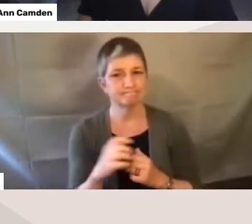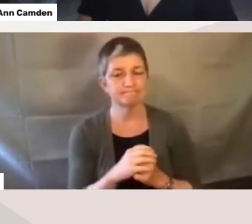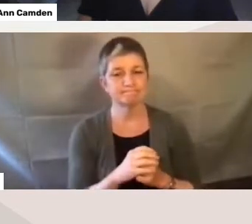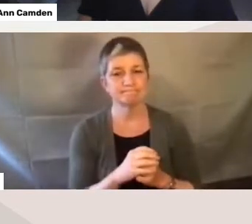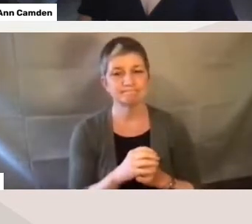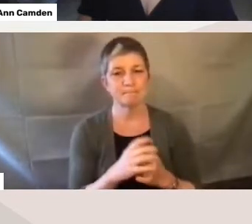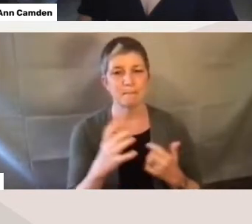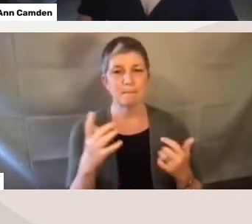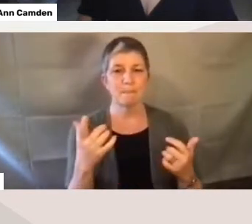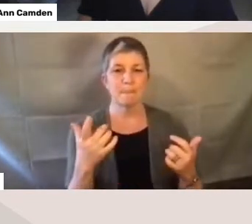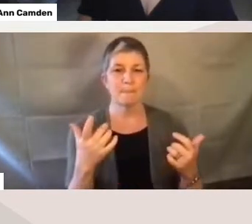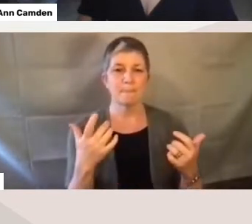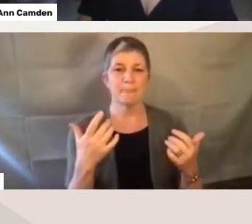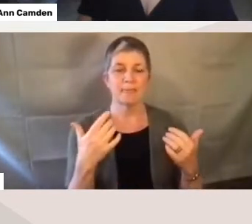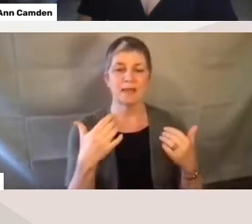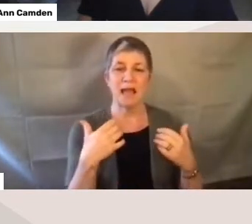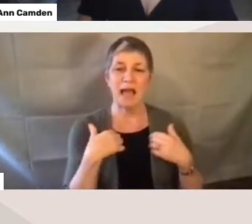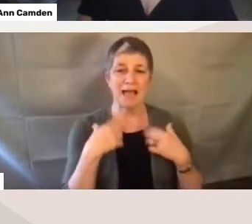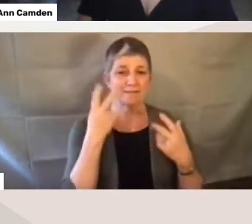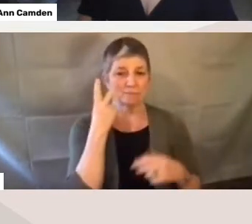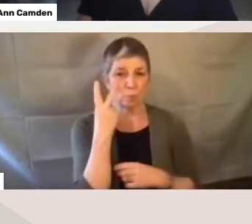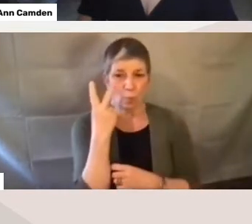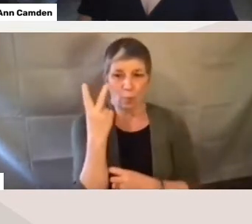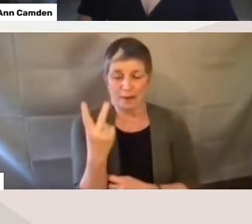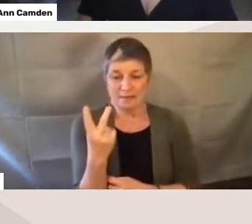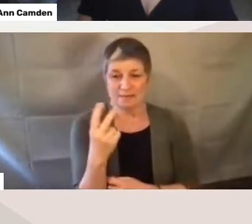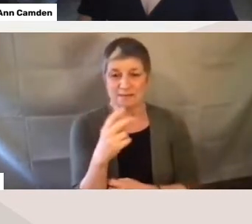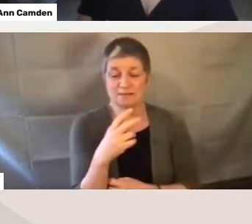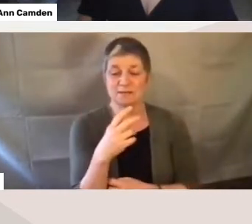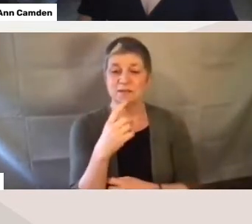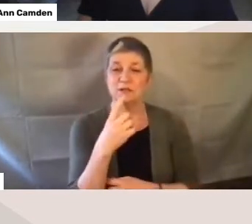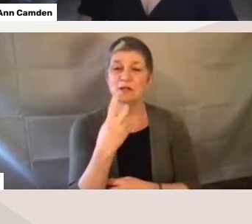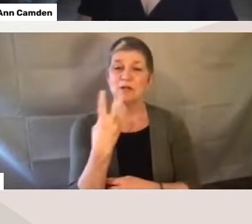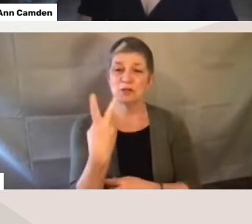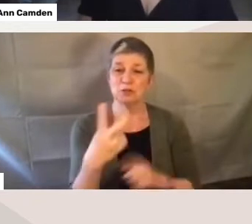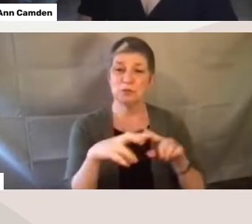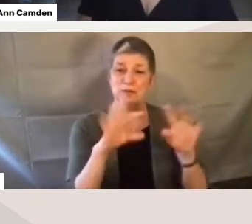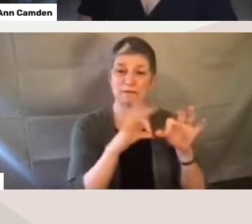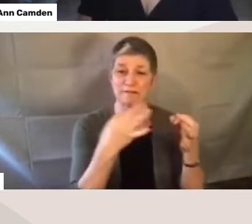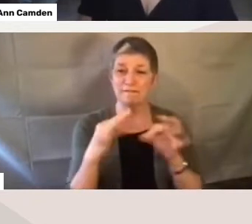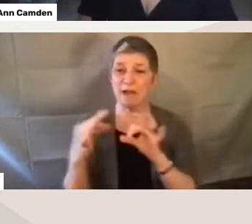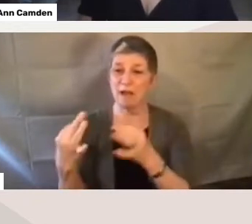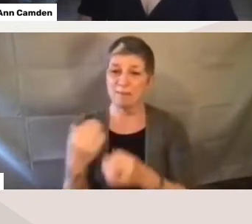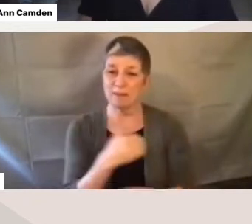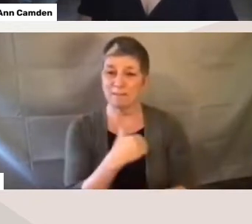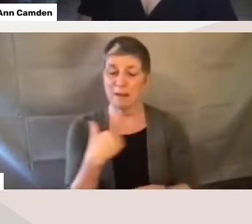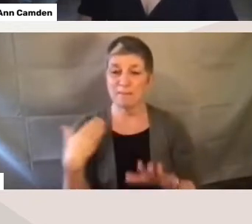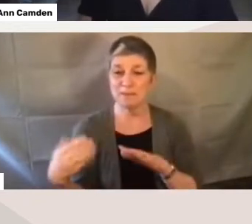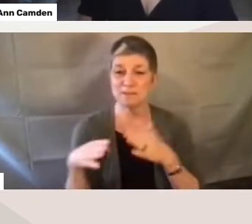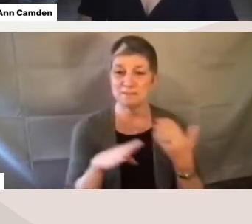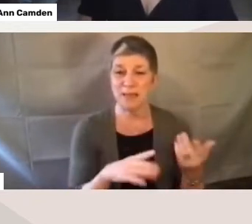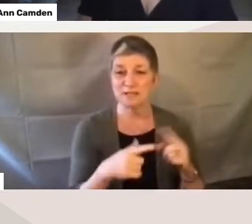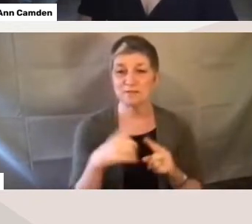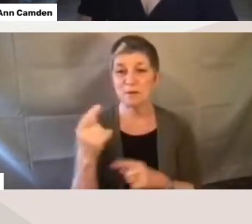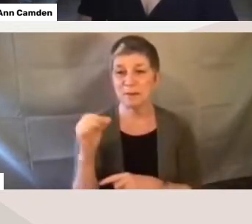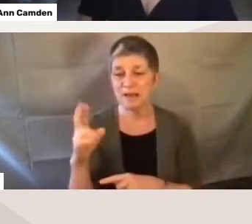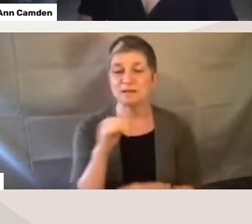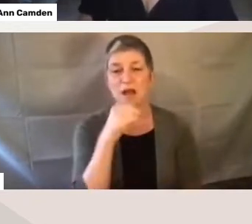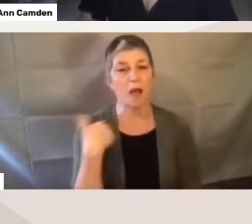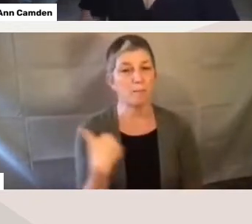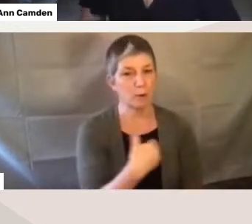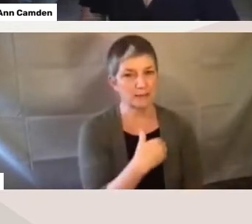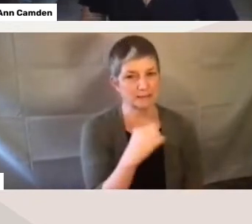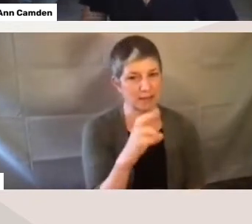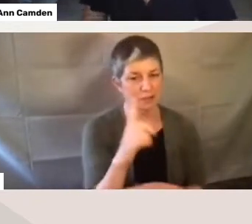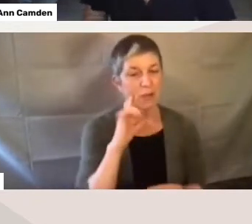I have witnessed two family members pass from cancer, not breast cancer, because I was the first